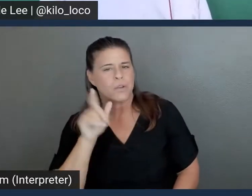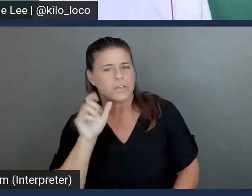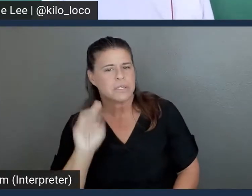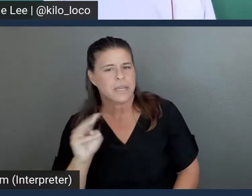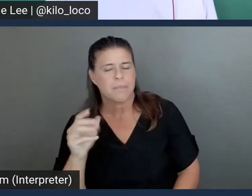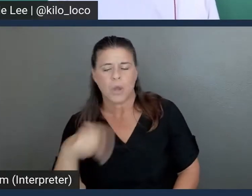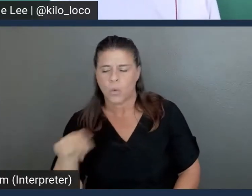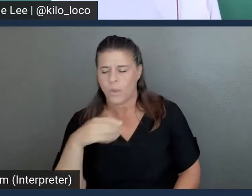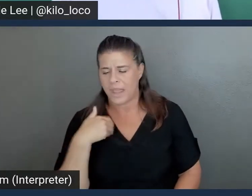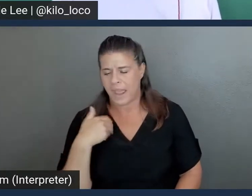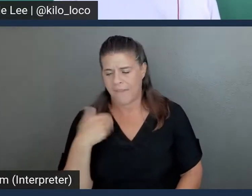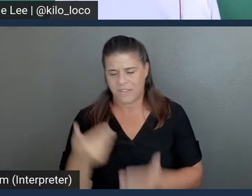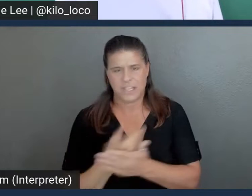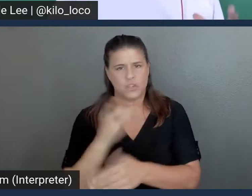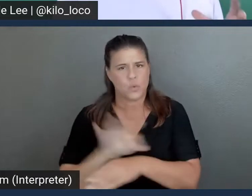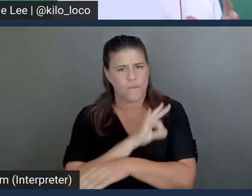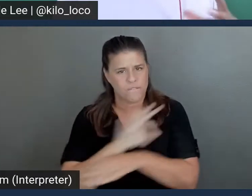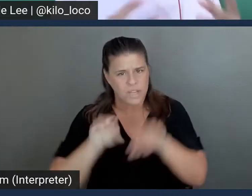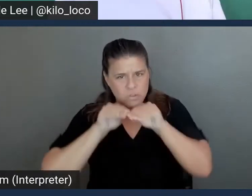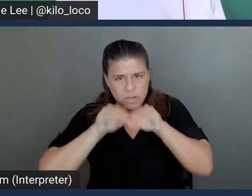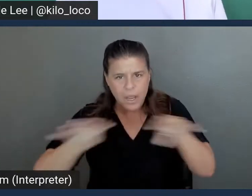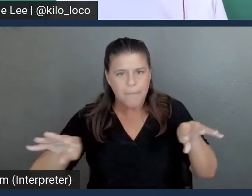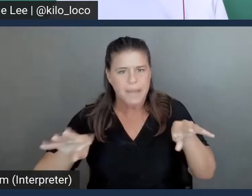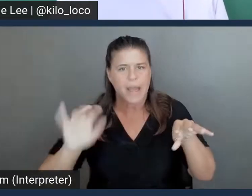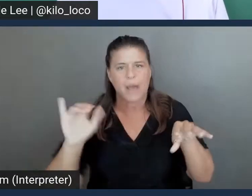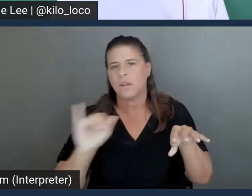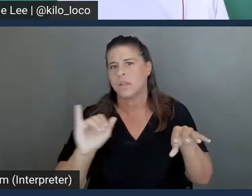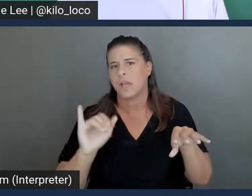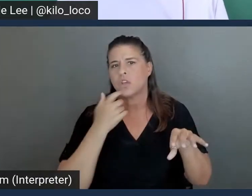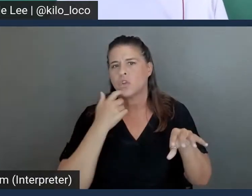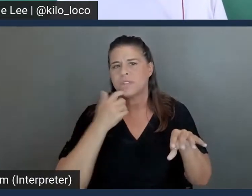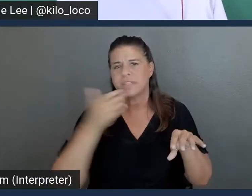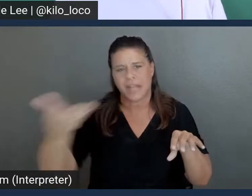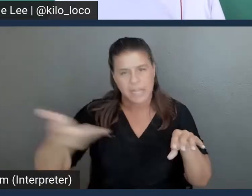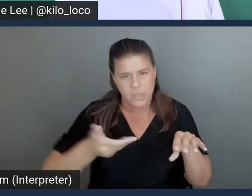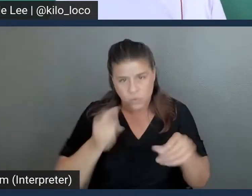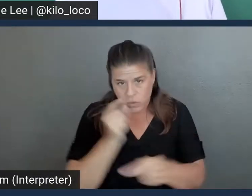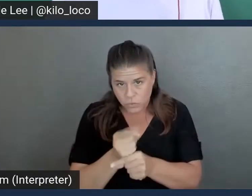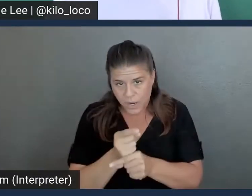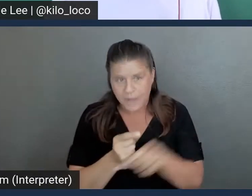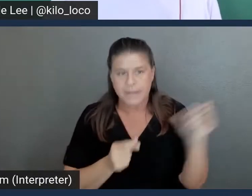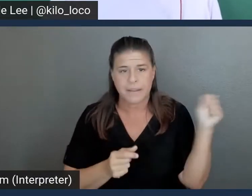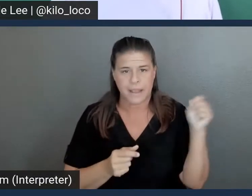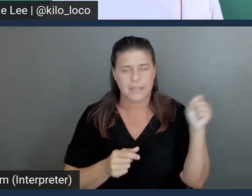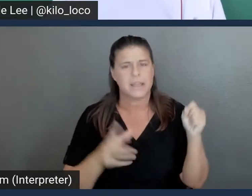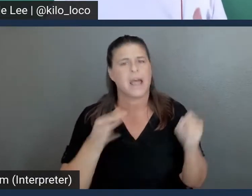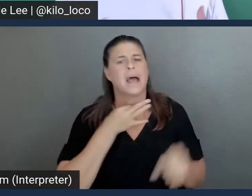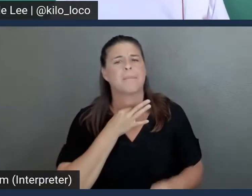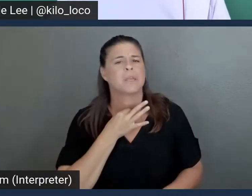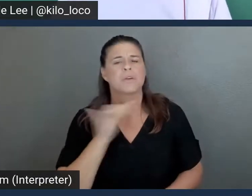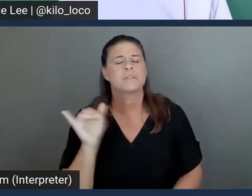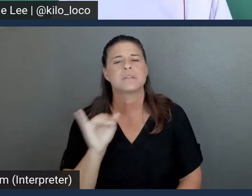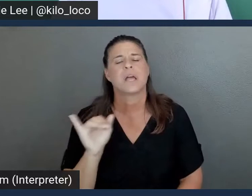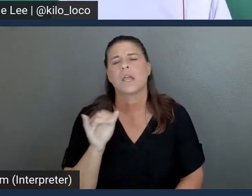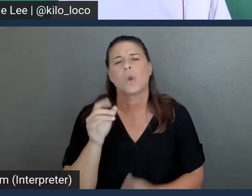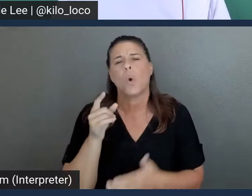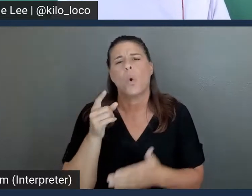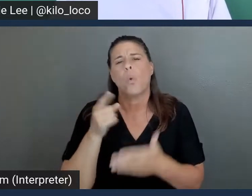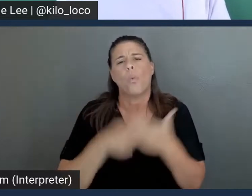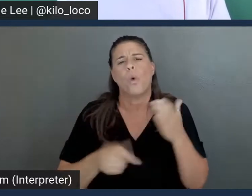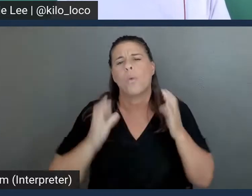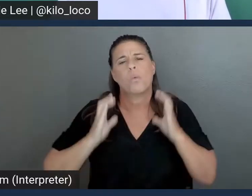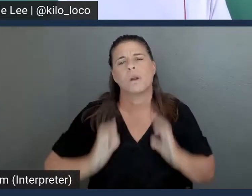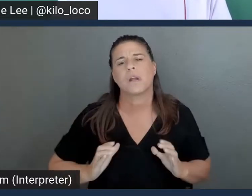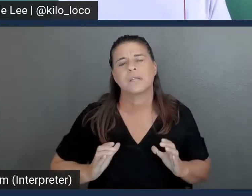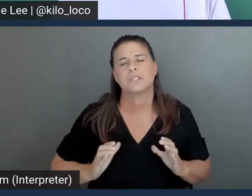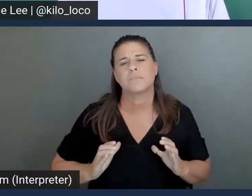have this new feature coming out in regards to, like you said, intros. Is that right? And I was curious, like what were customers